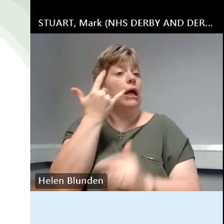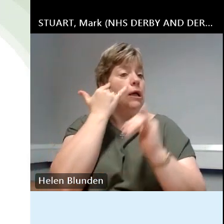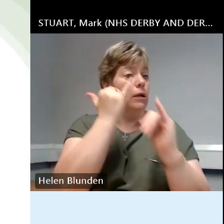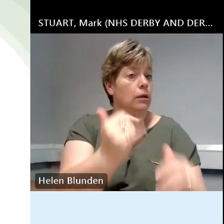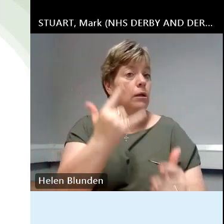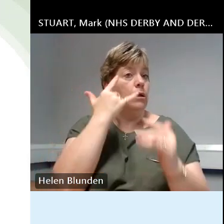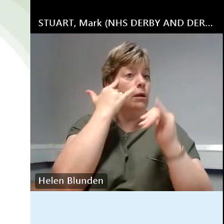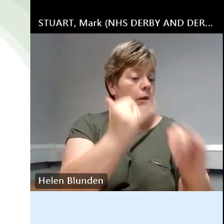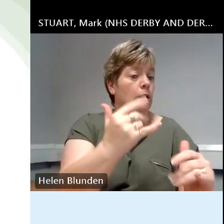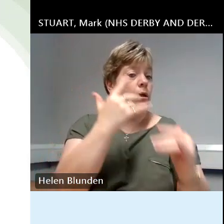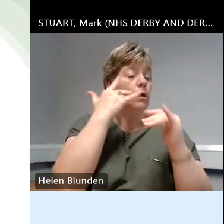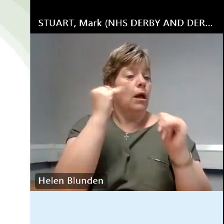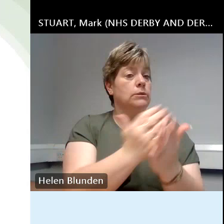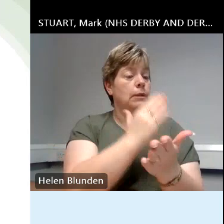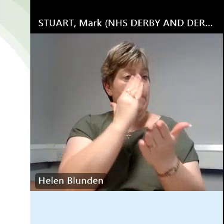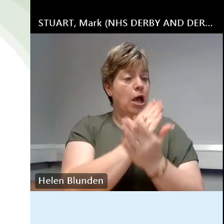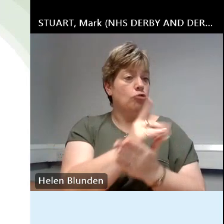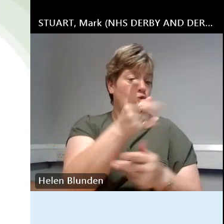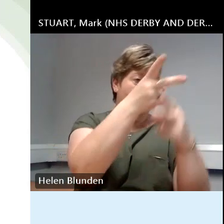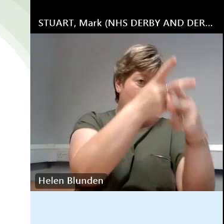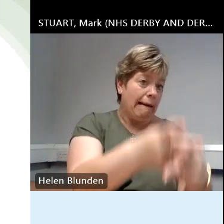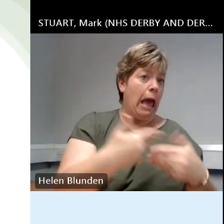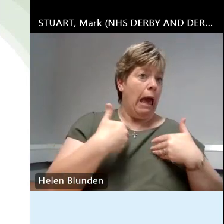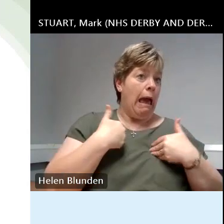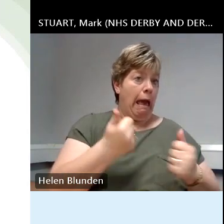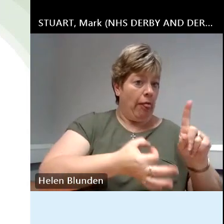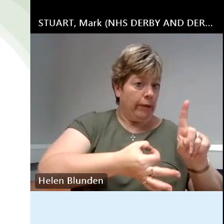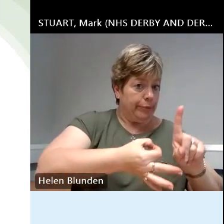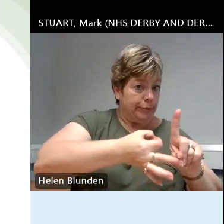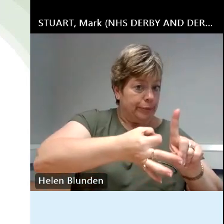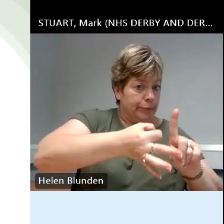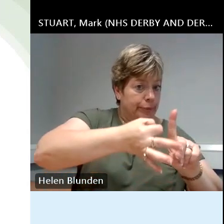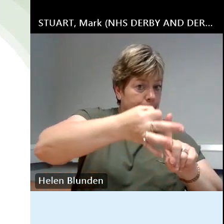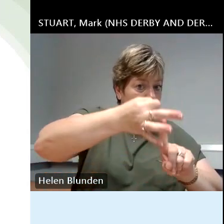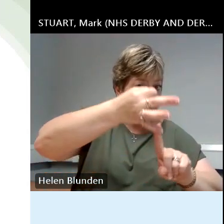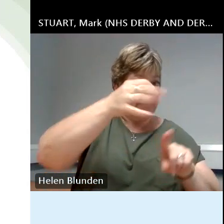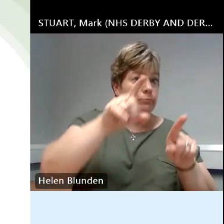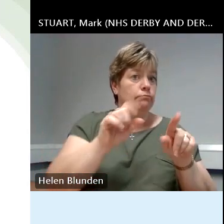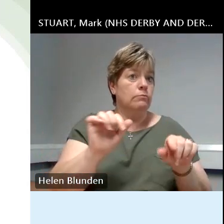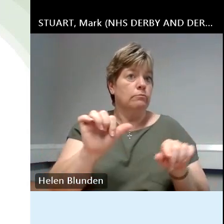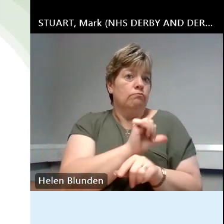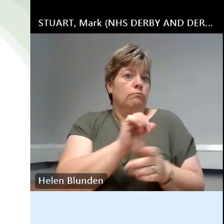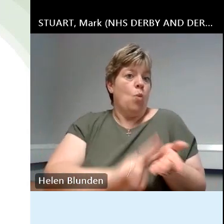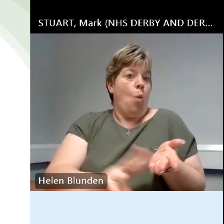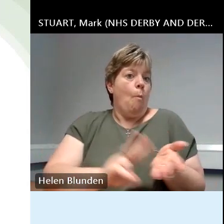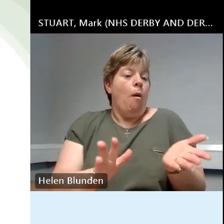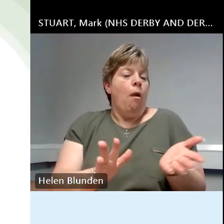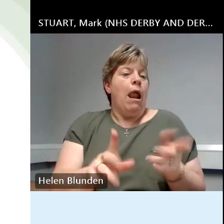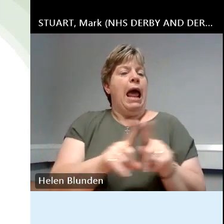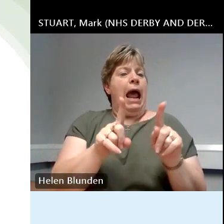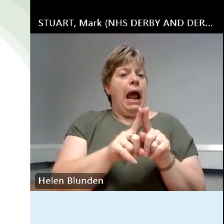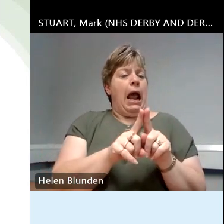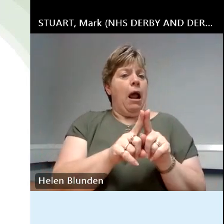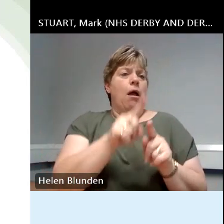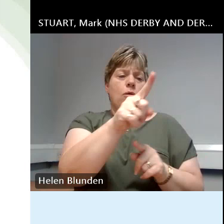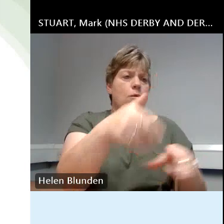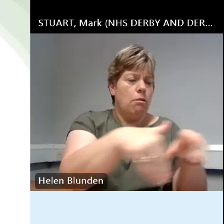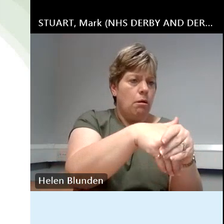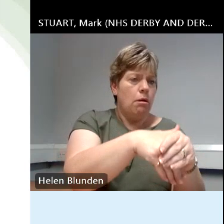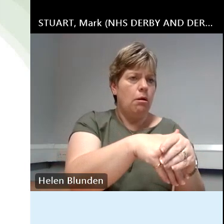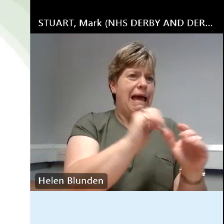sure that your cares and your health is improving in the way that is planned. and you'll be completely involved in any